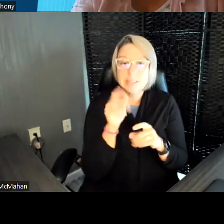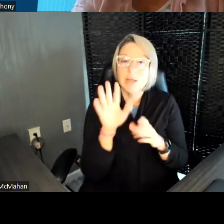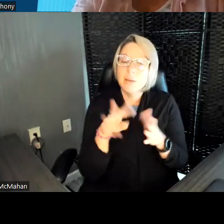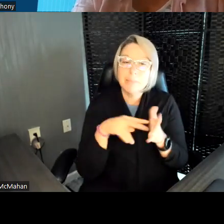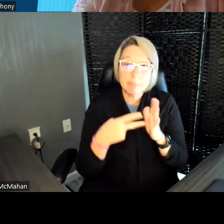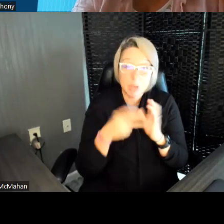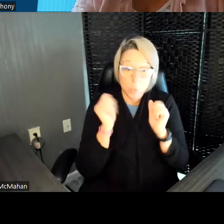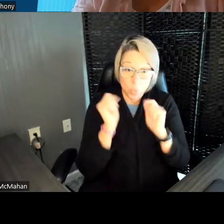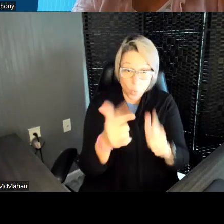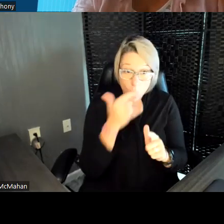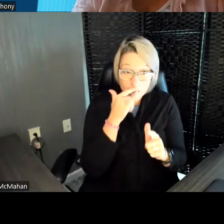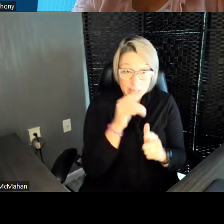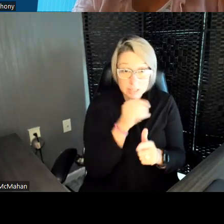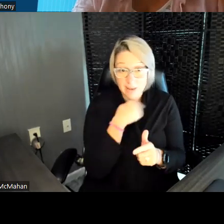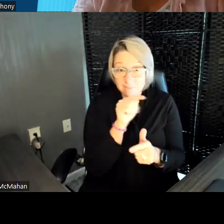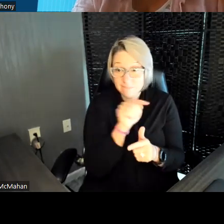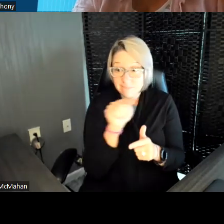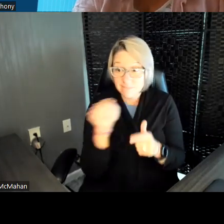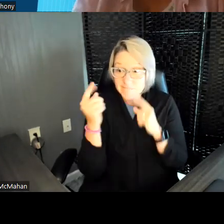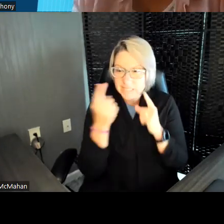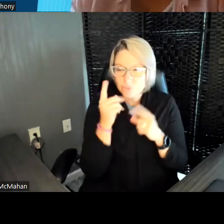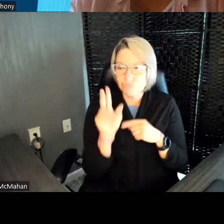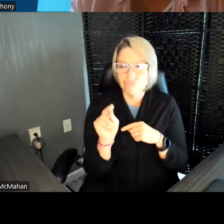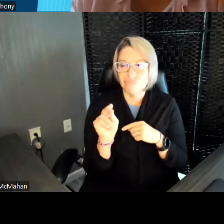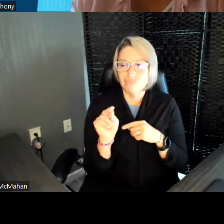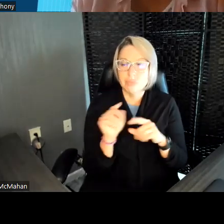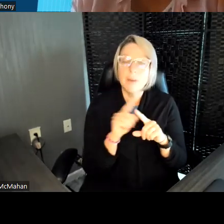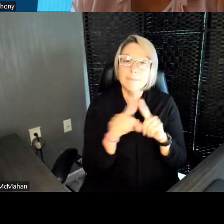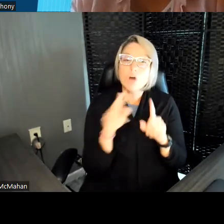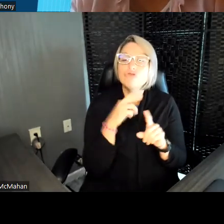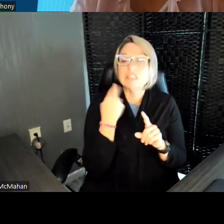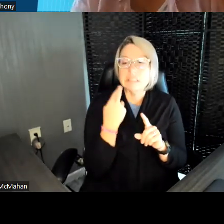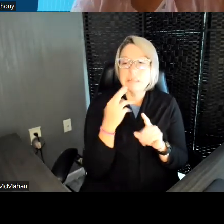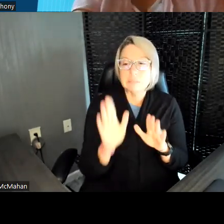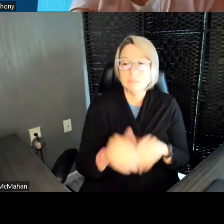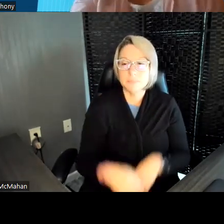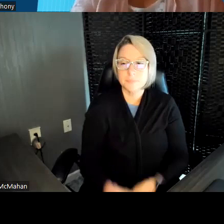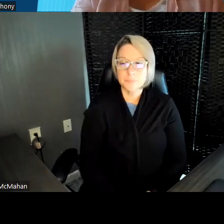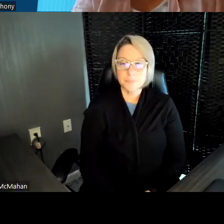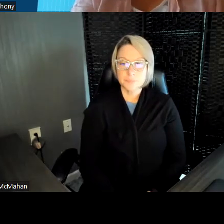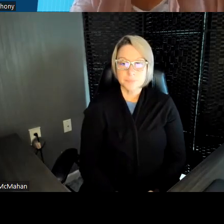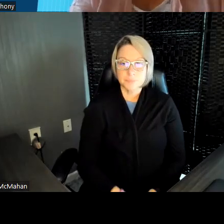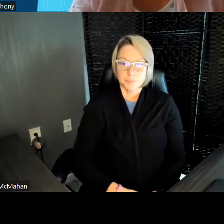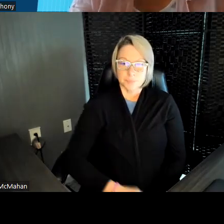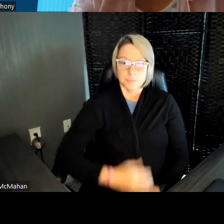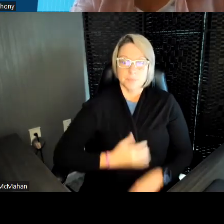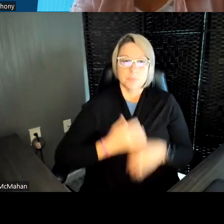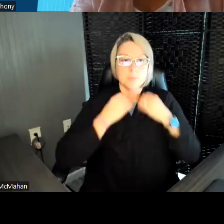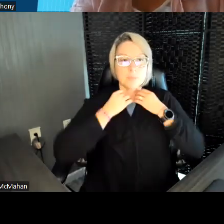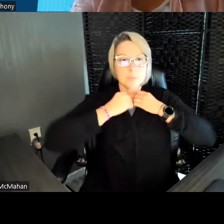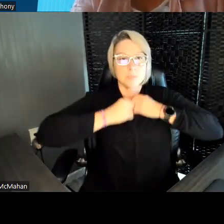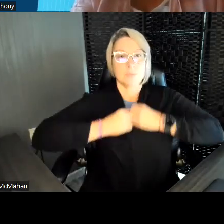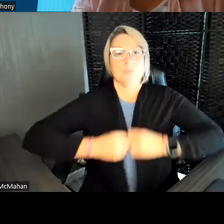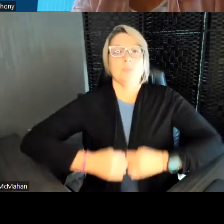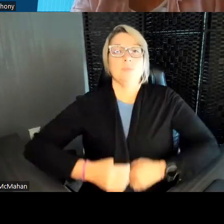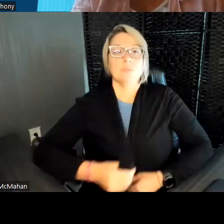will have these particular considerations, but they are at risk. So Now we're going to talk